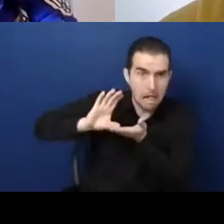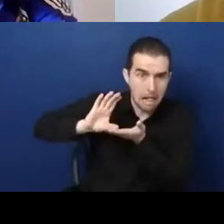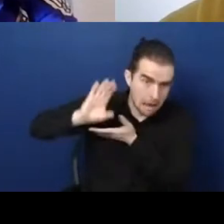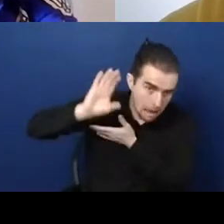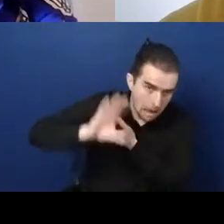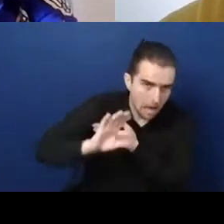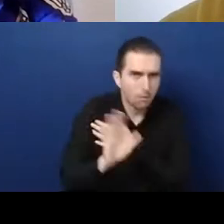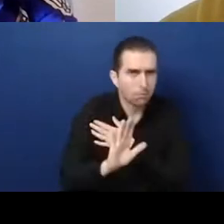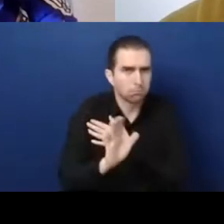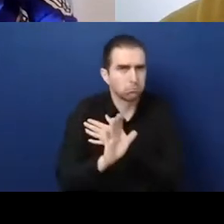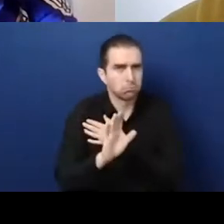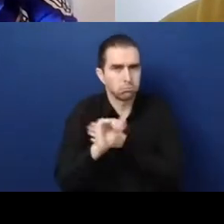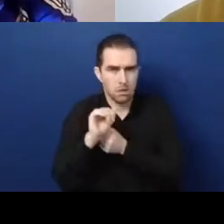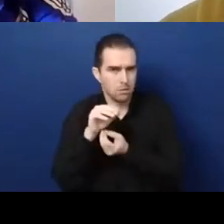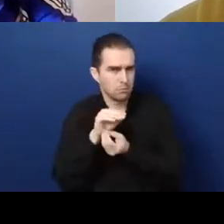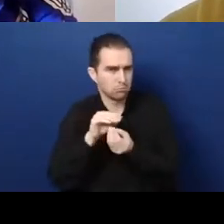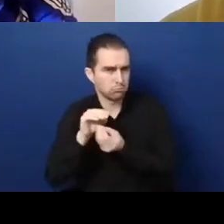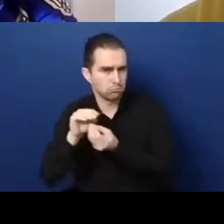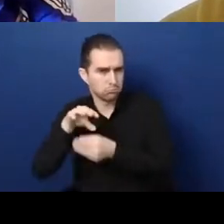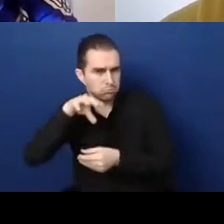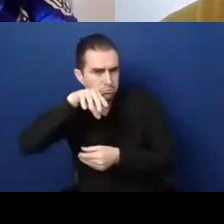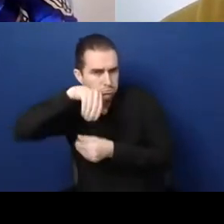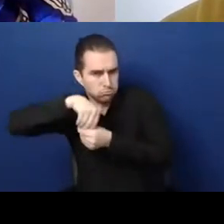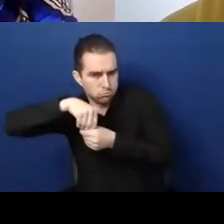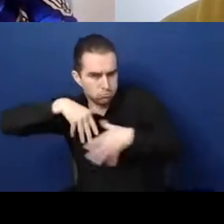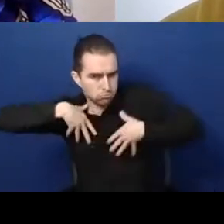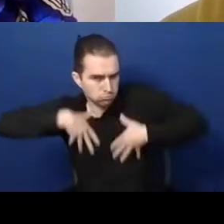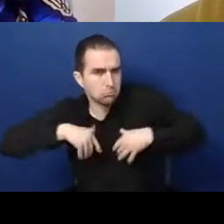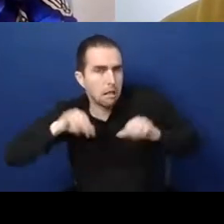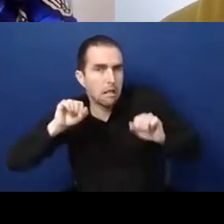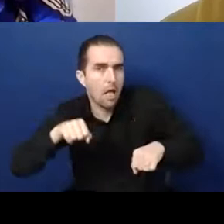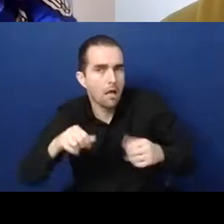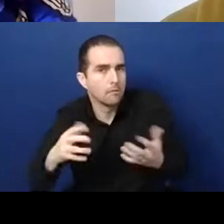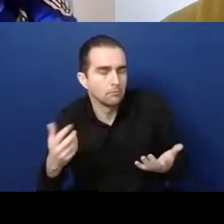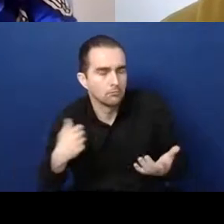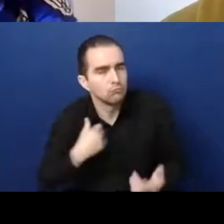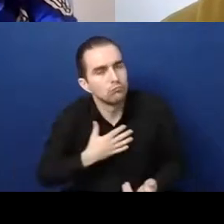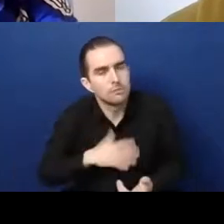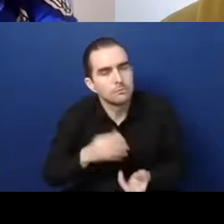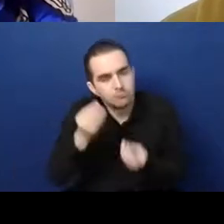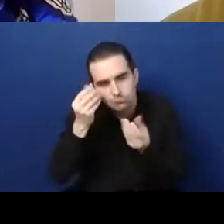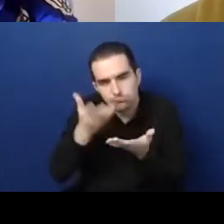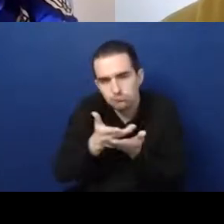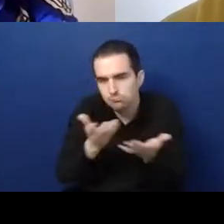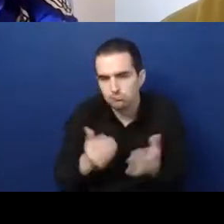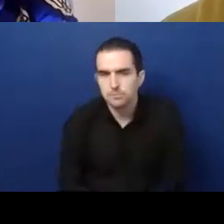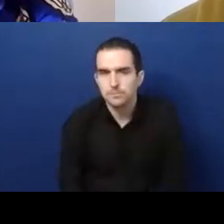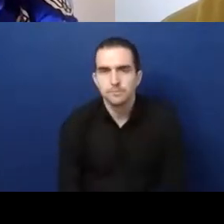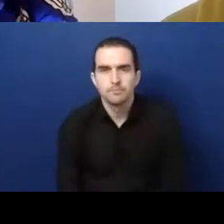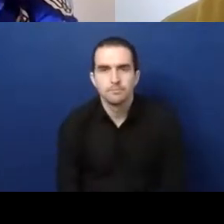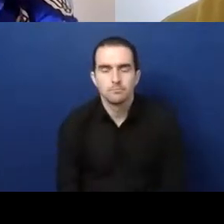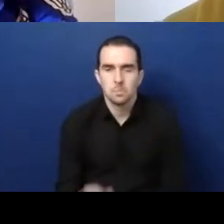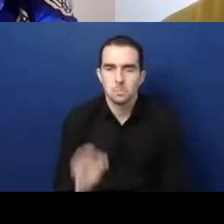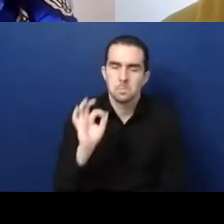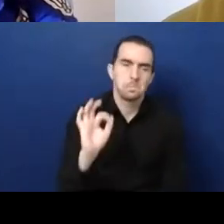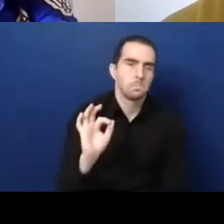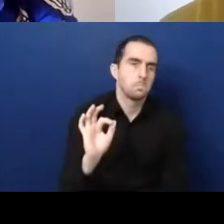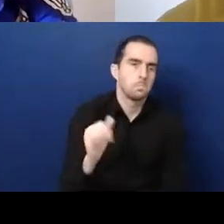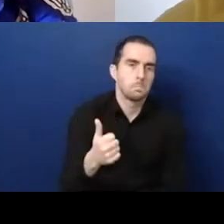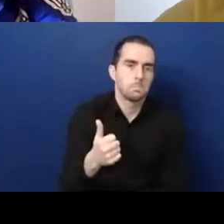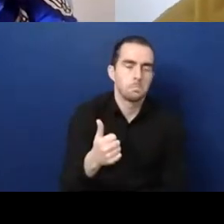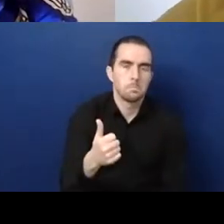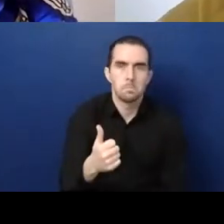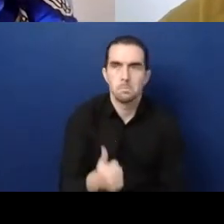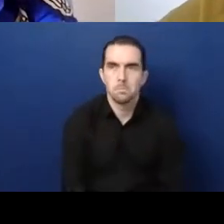Thank you so much, Tuchita. Richard, did you want to add anything to this question? Yes, for me, I would want